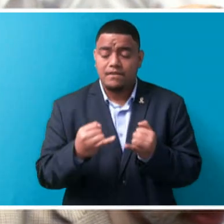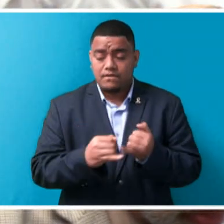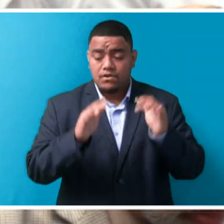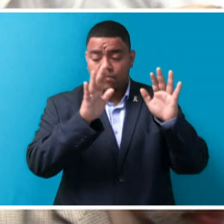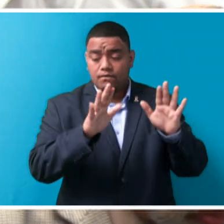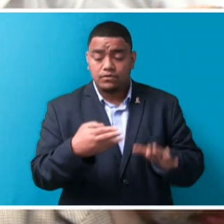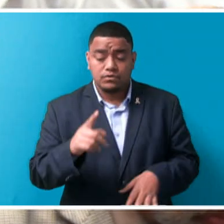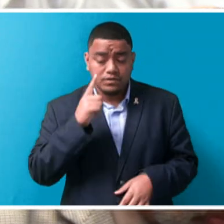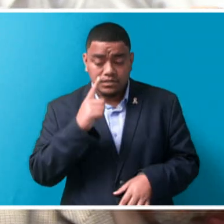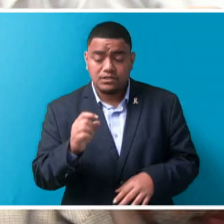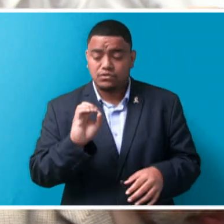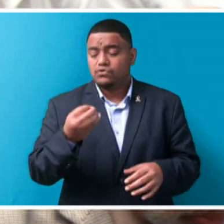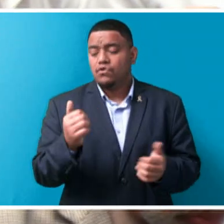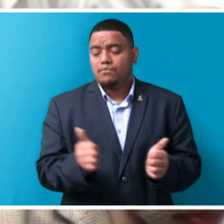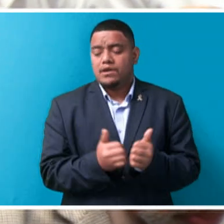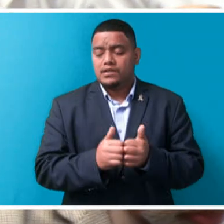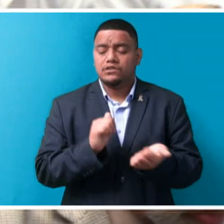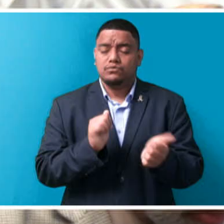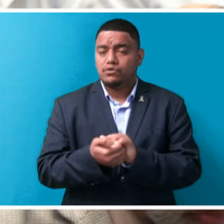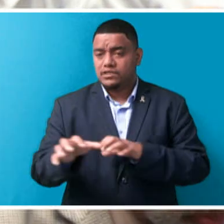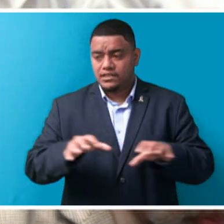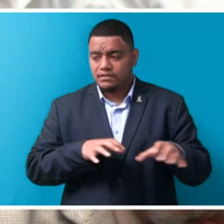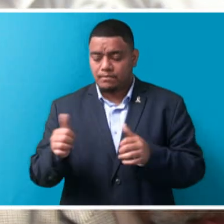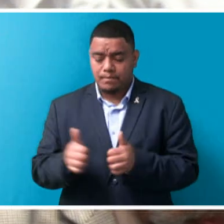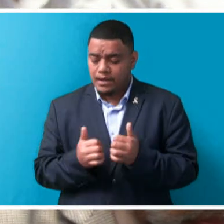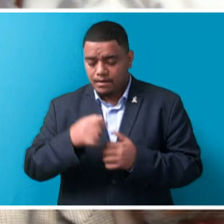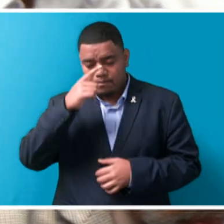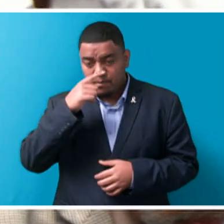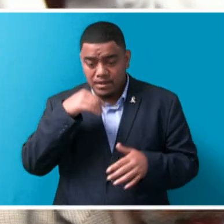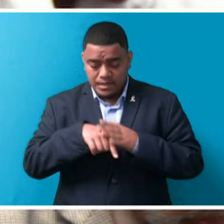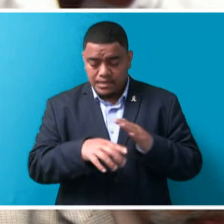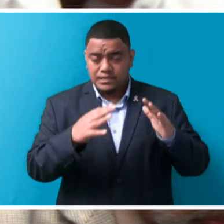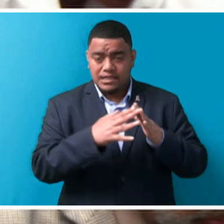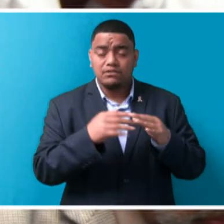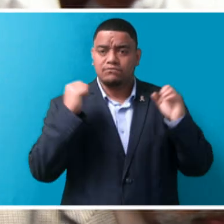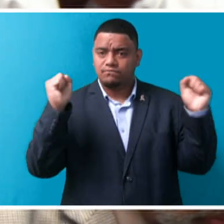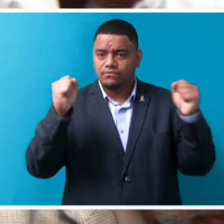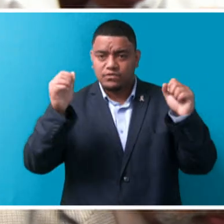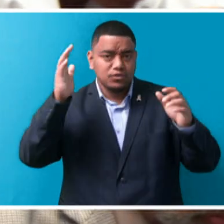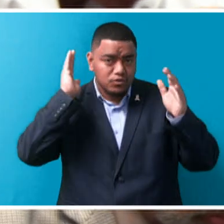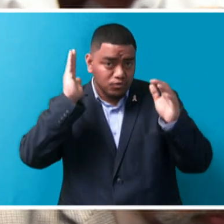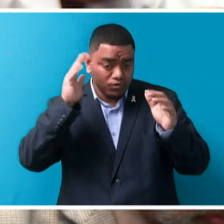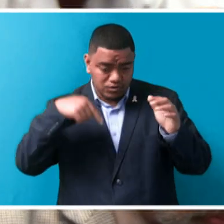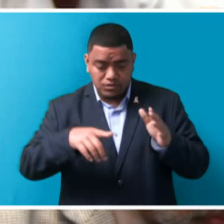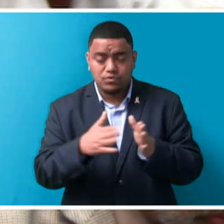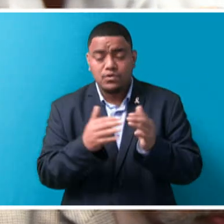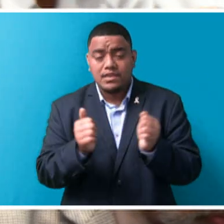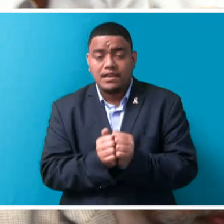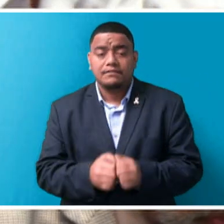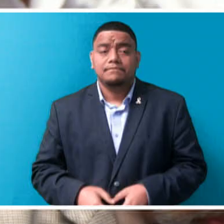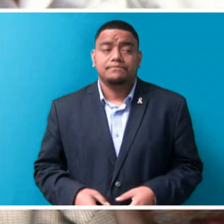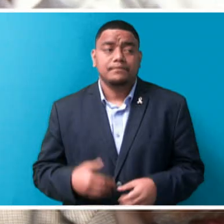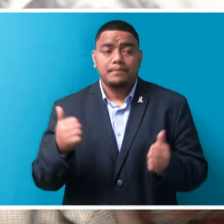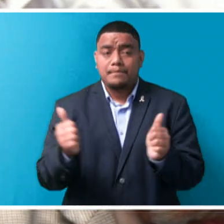see so many sporting activities, and I know many people in this house are cheering their schools. And as many